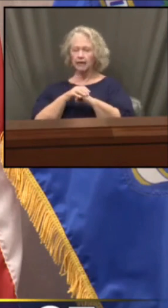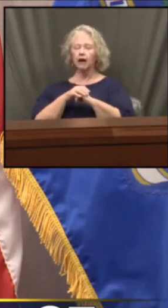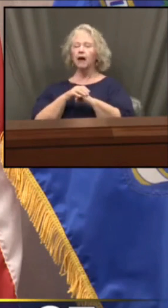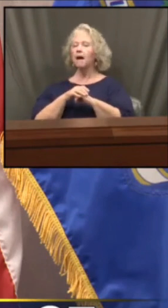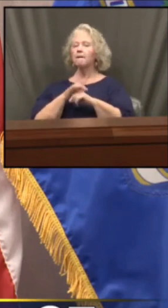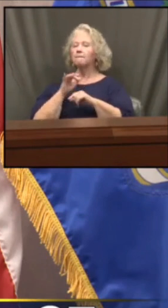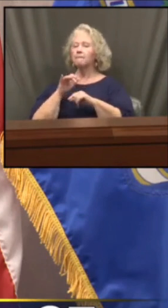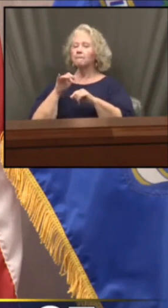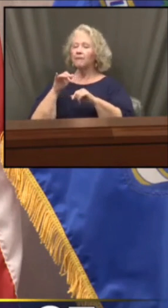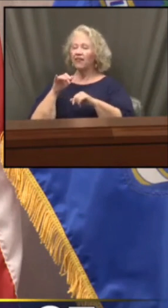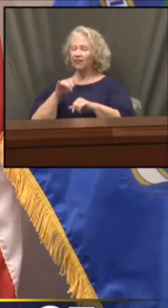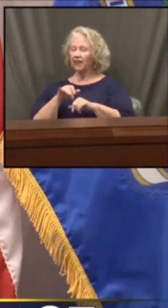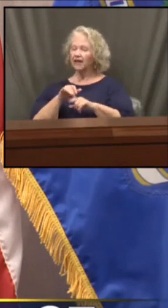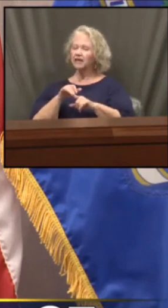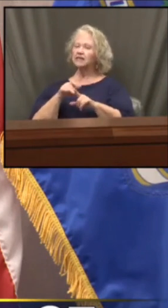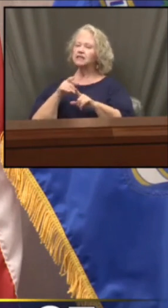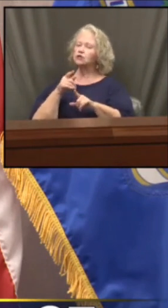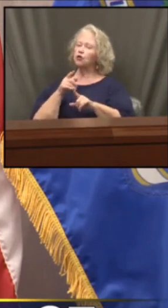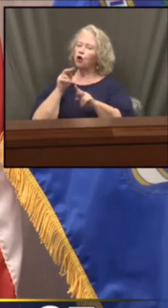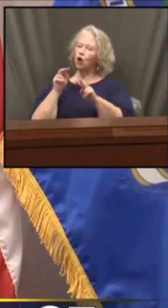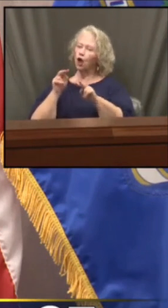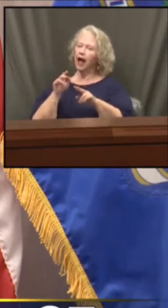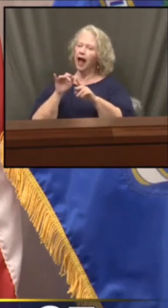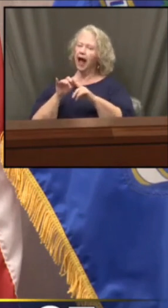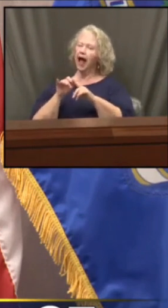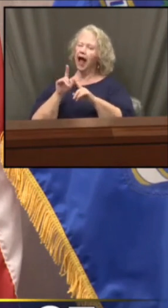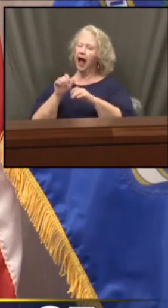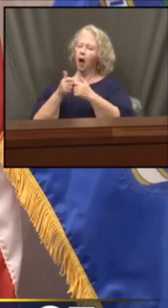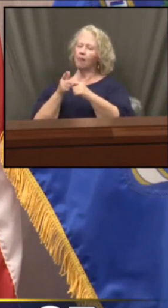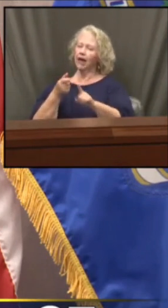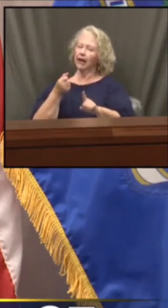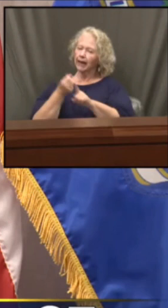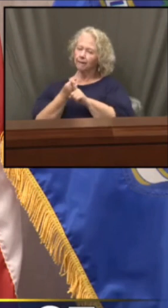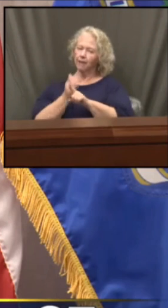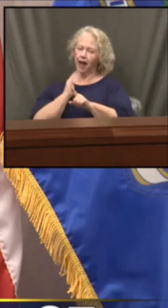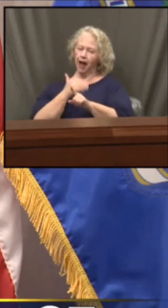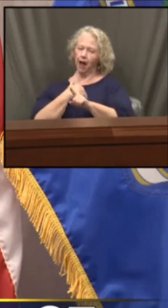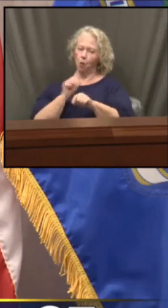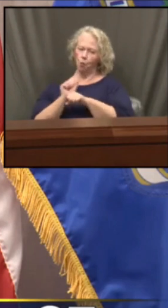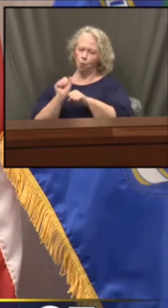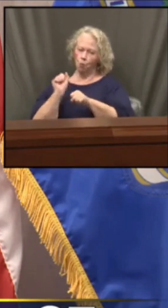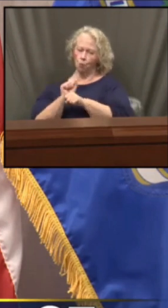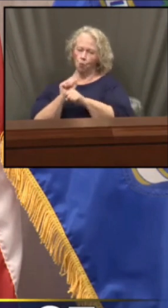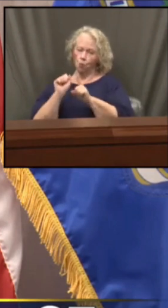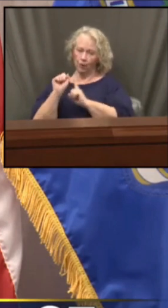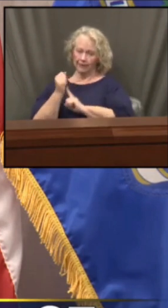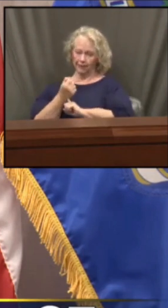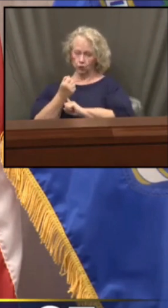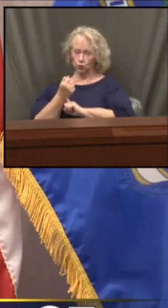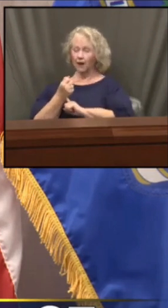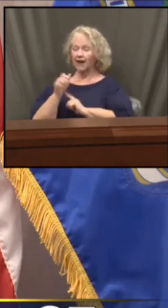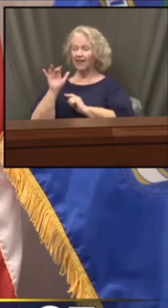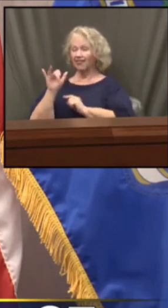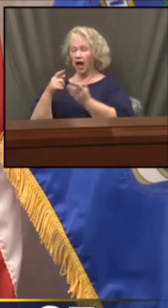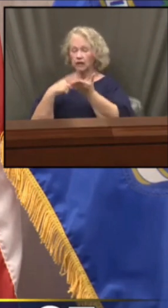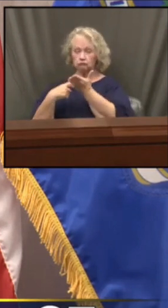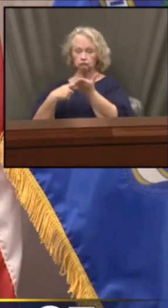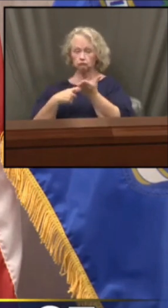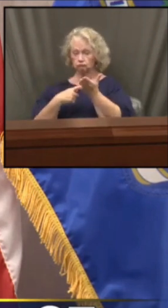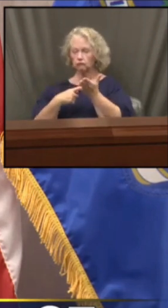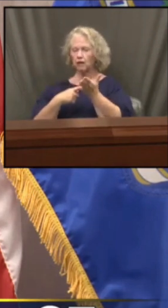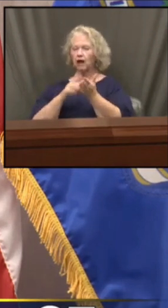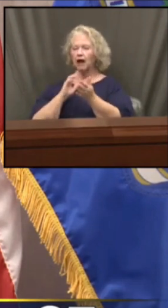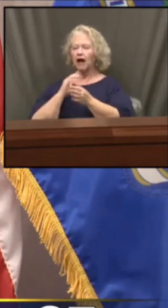impact from a working condition standpoint. And so those are the discussions that will be going forward, led by our Undersecretary